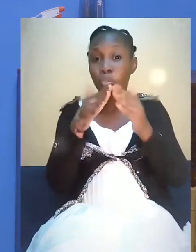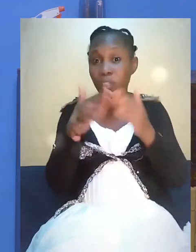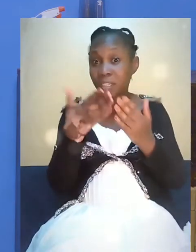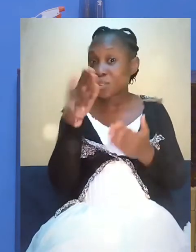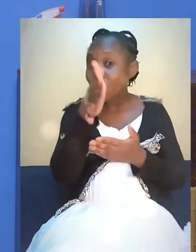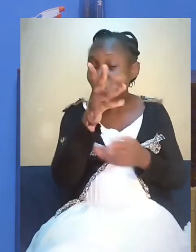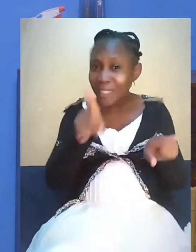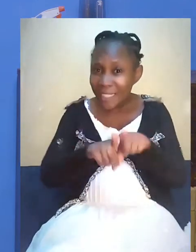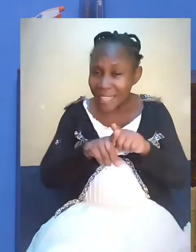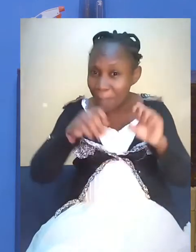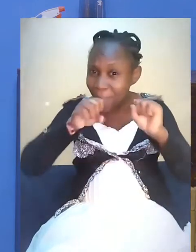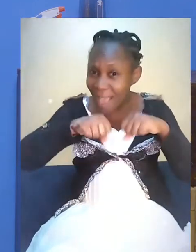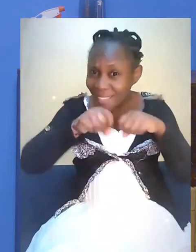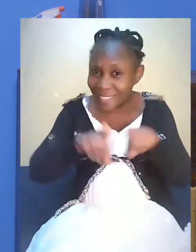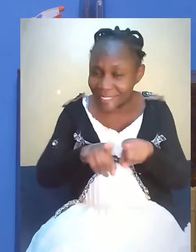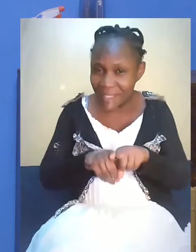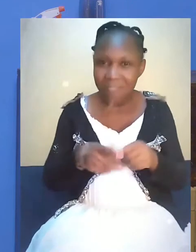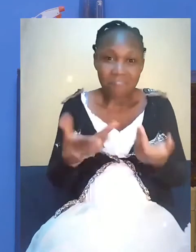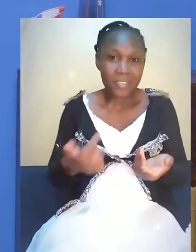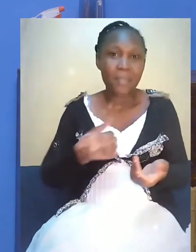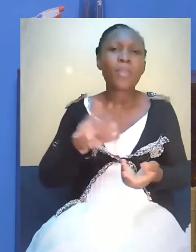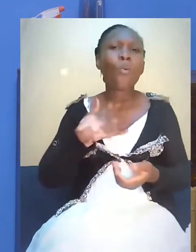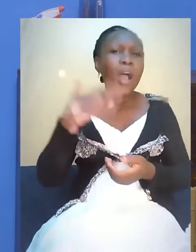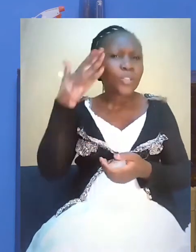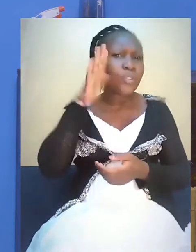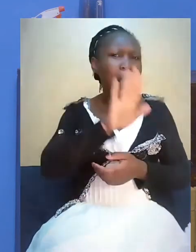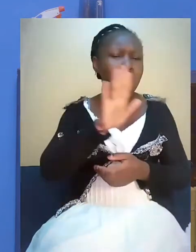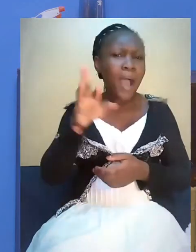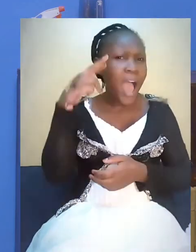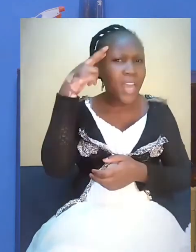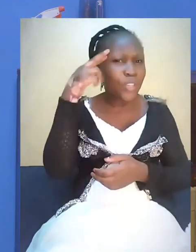with me. I would love to know, what are your reasons? Why do you go to the loo?